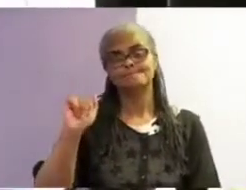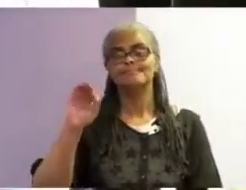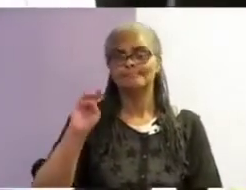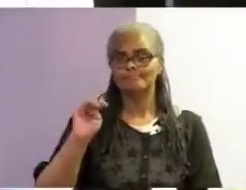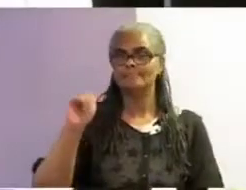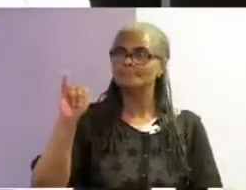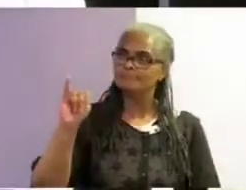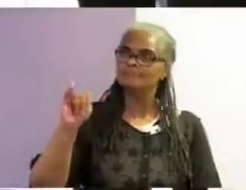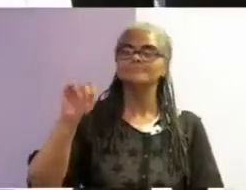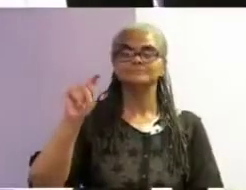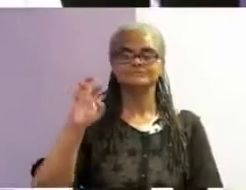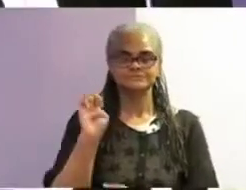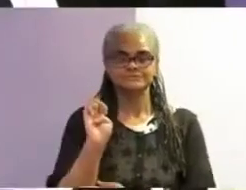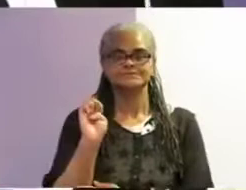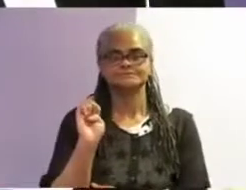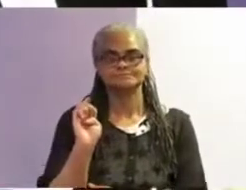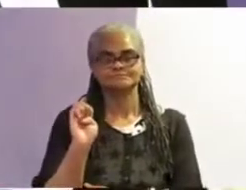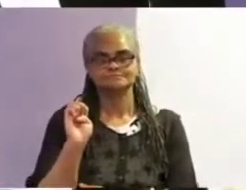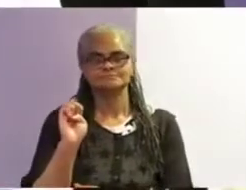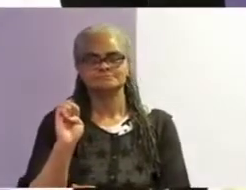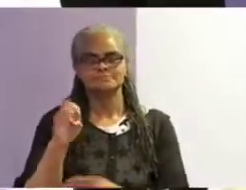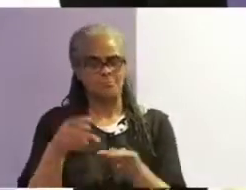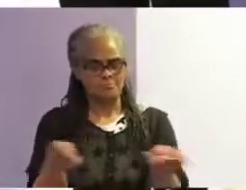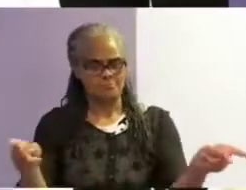From a place called Tishba.